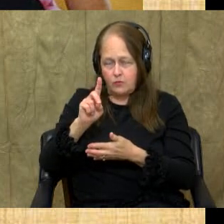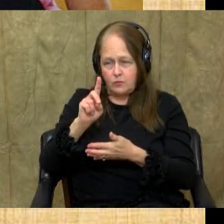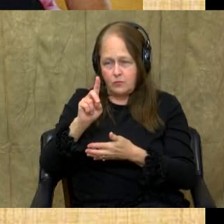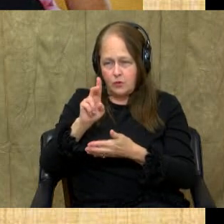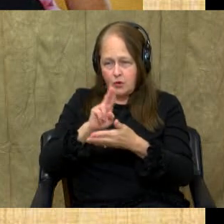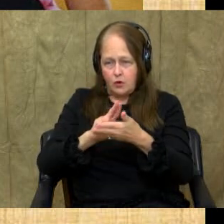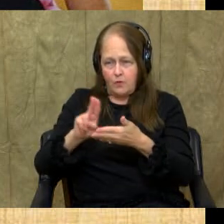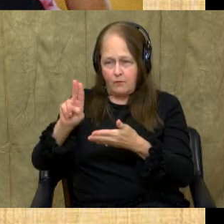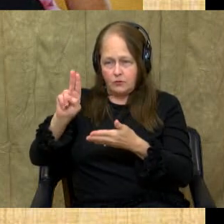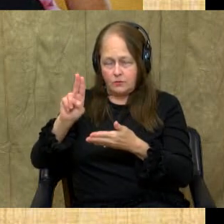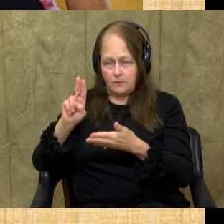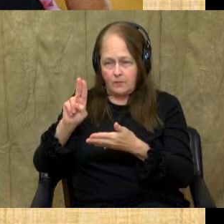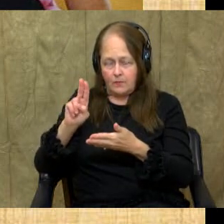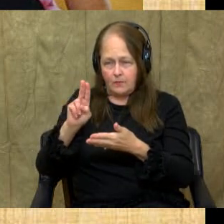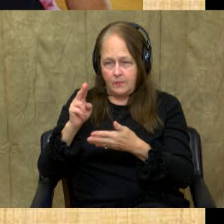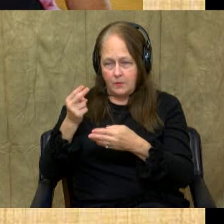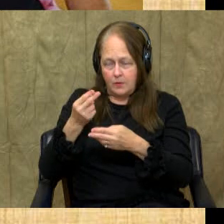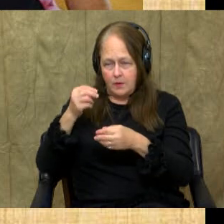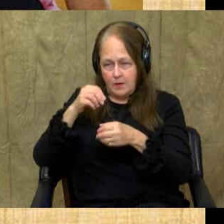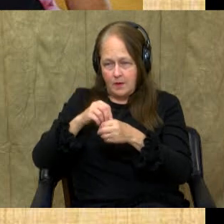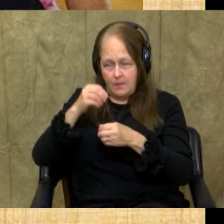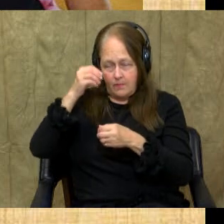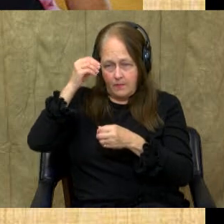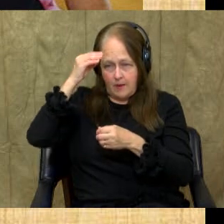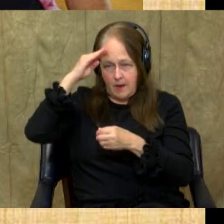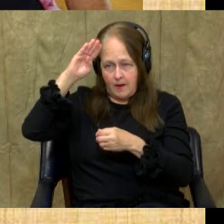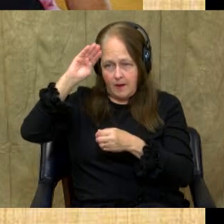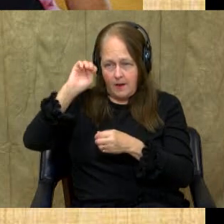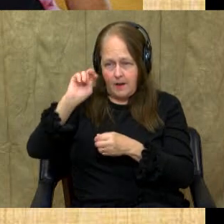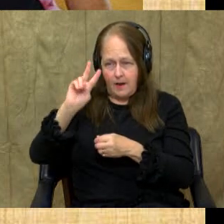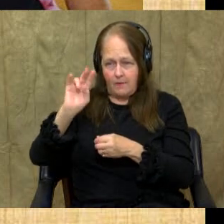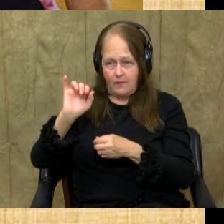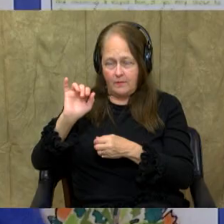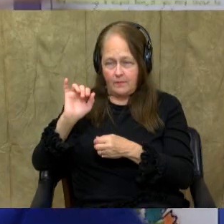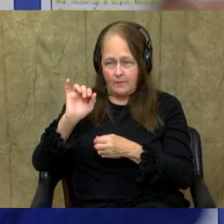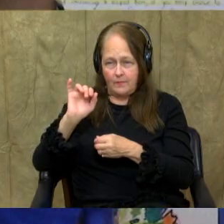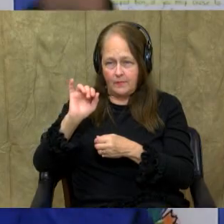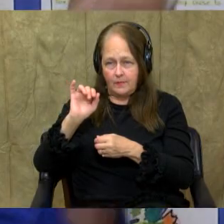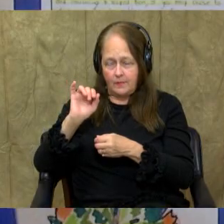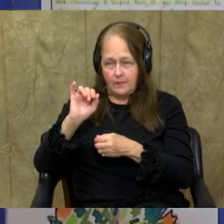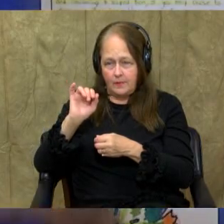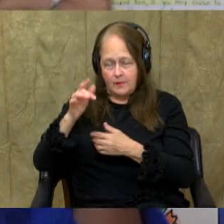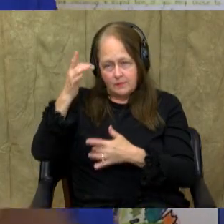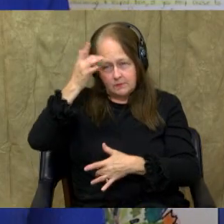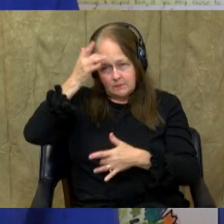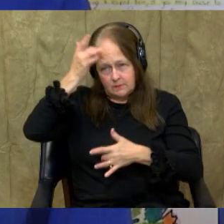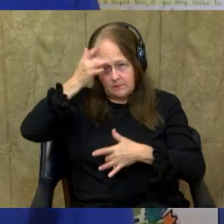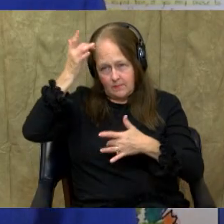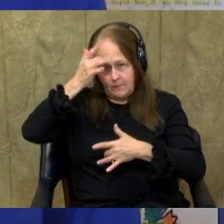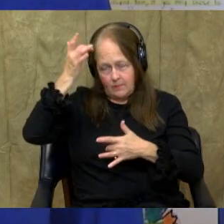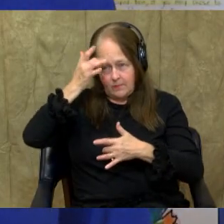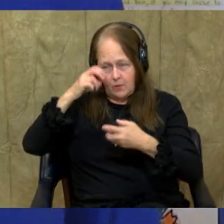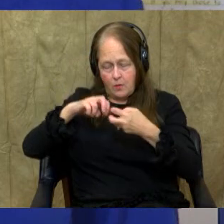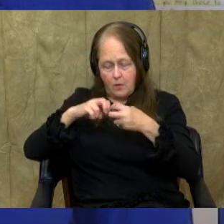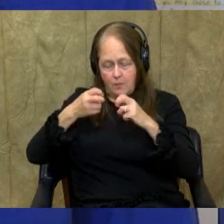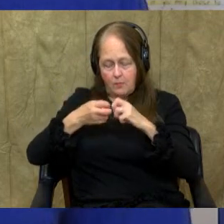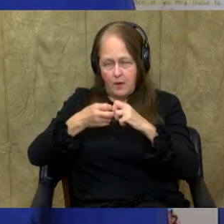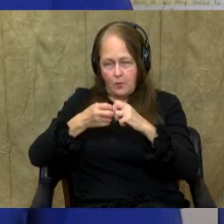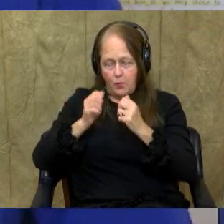for. He was the U.S. president elected in 1960. The Freedom Rides, a series